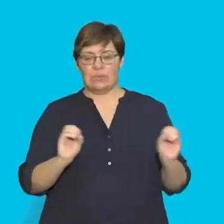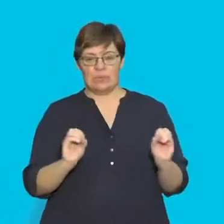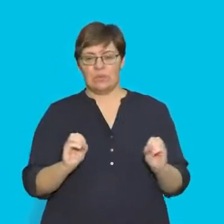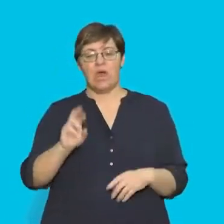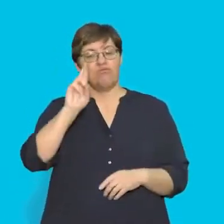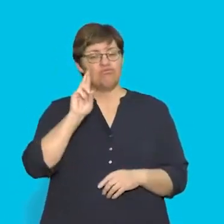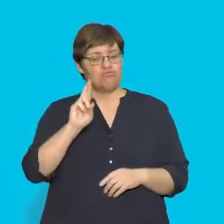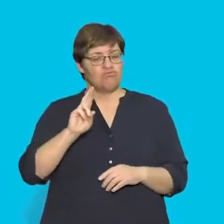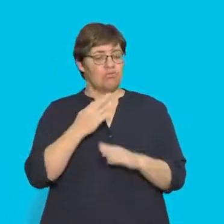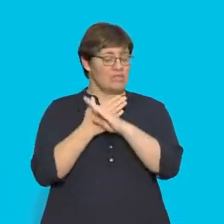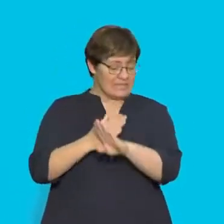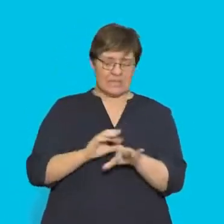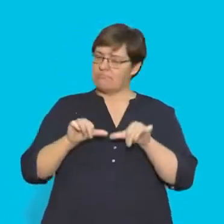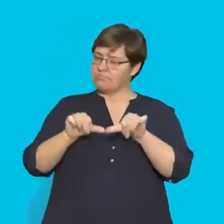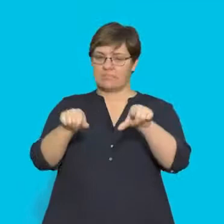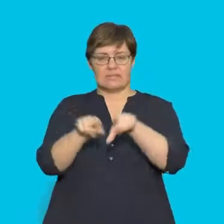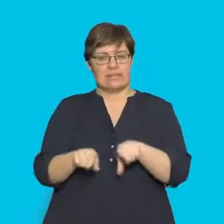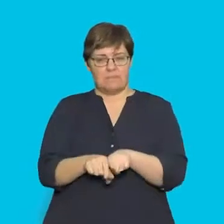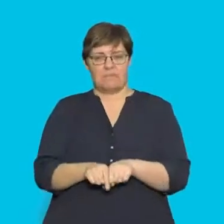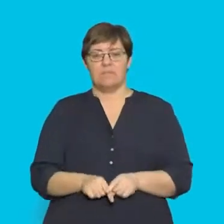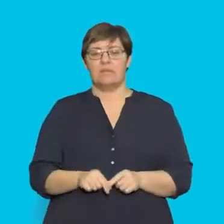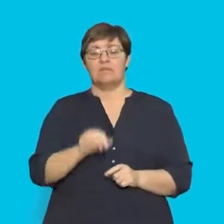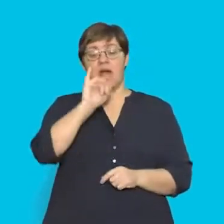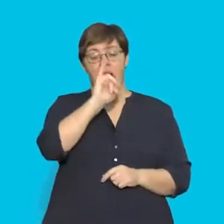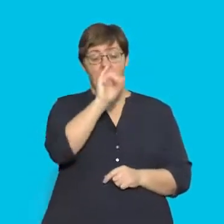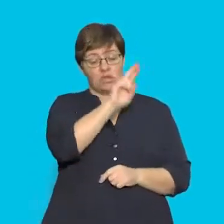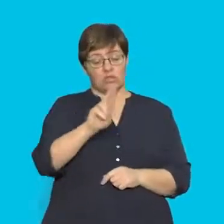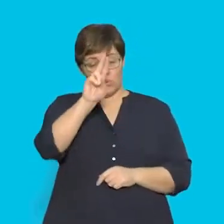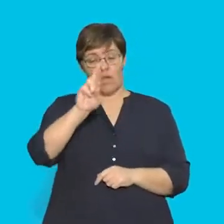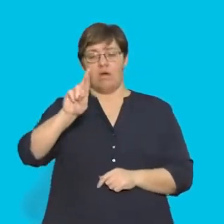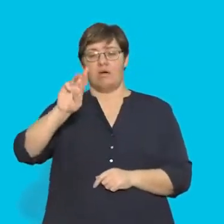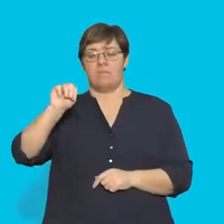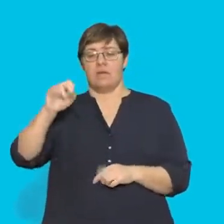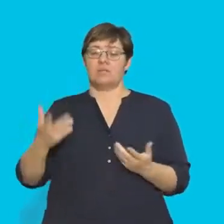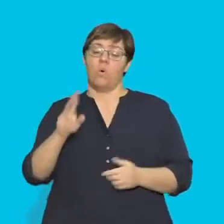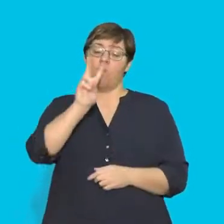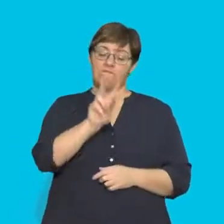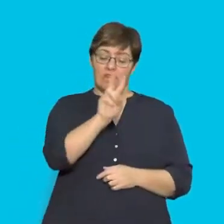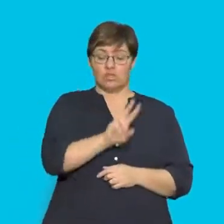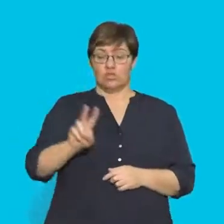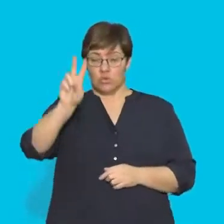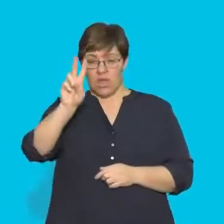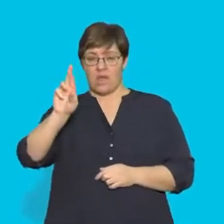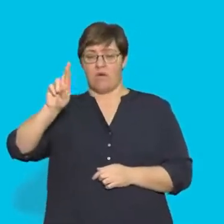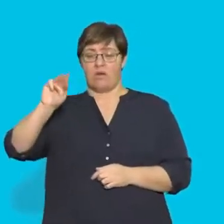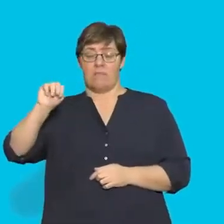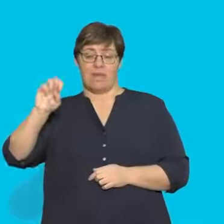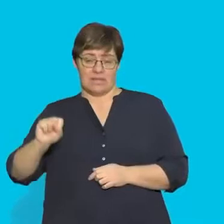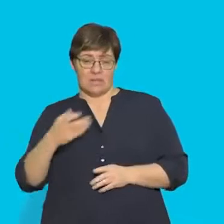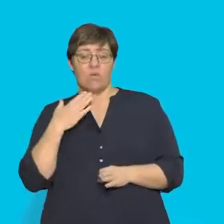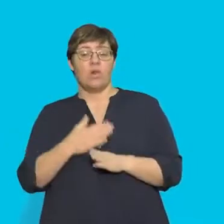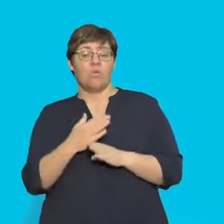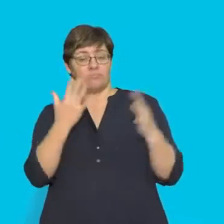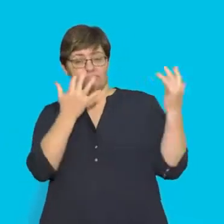the same. So it's I squared RMS and V squared RMS that is going to give you the workings